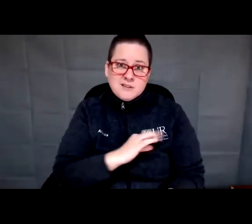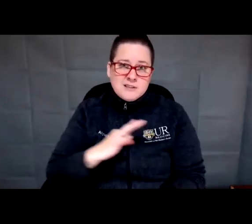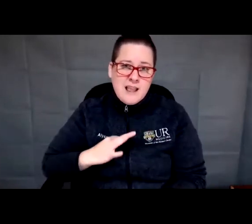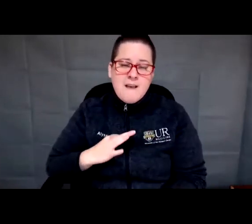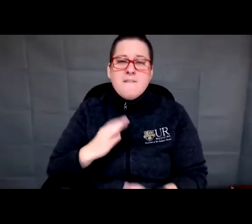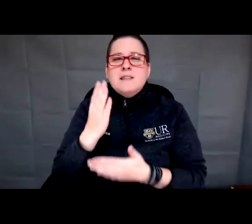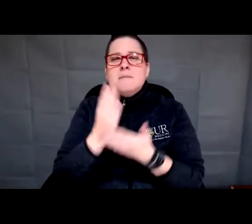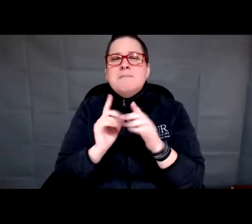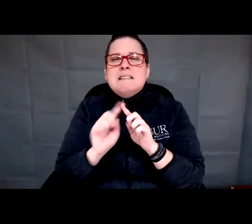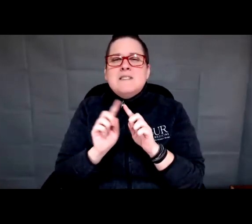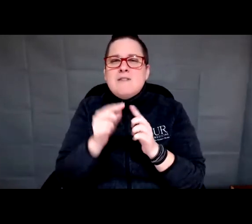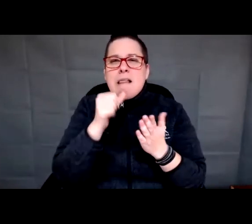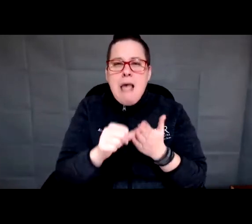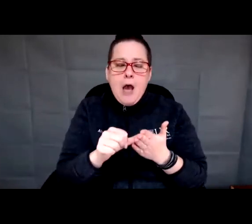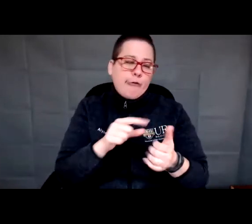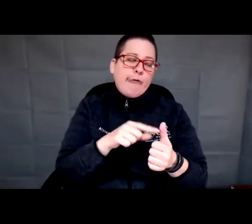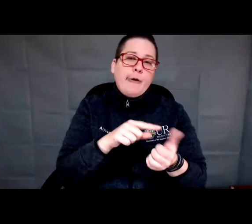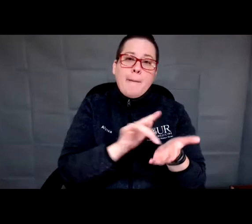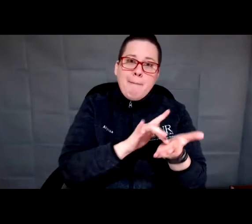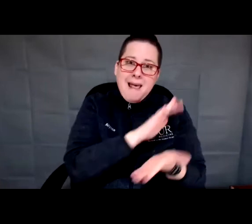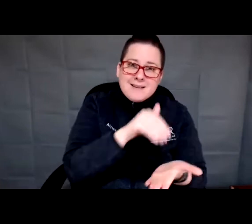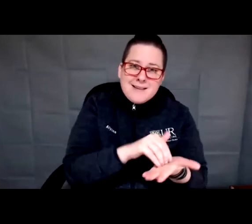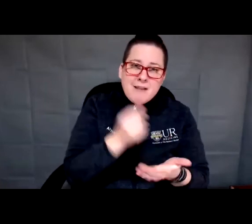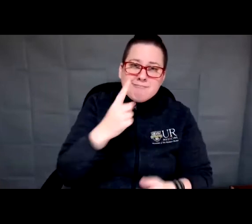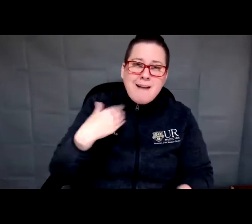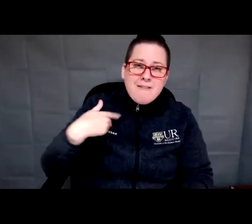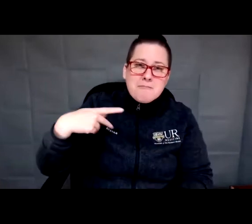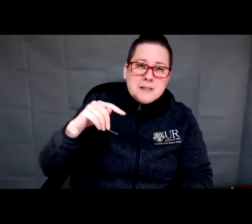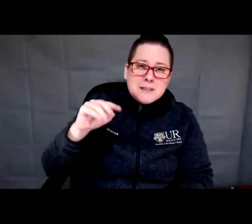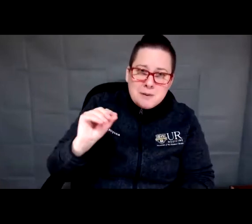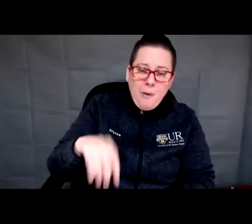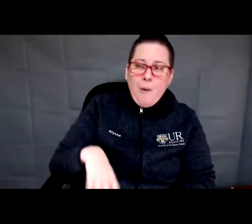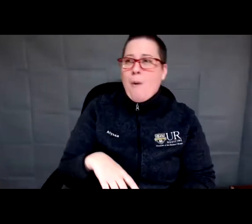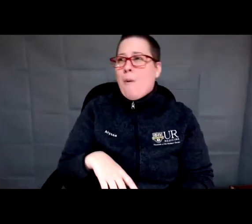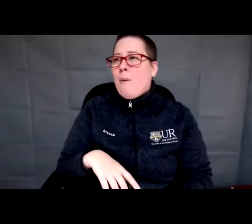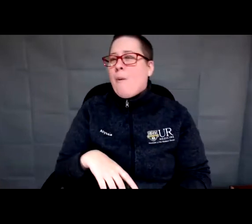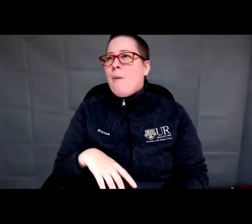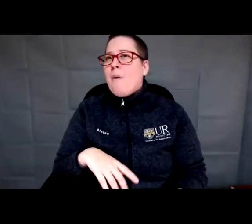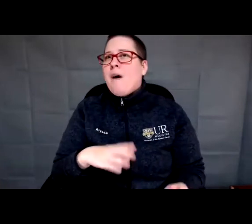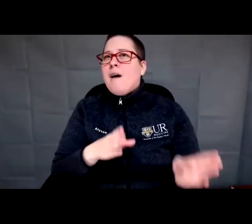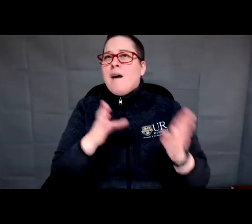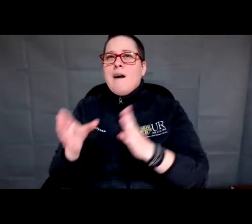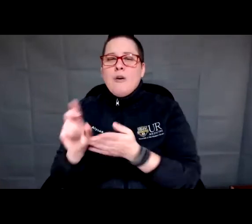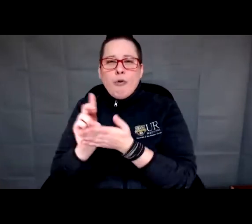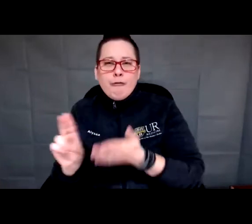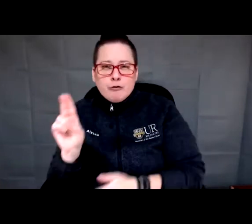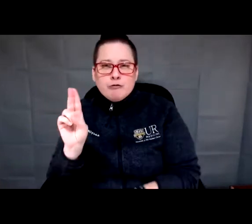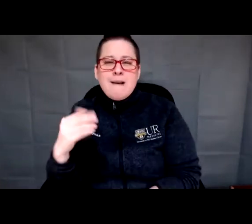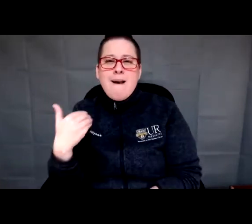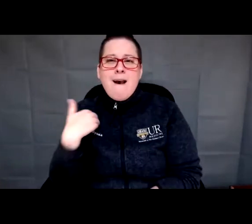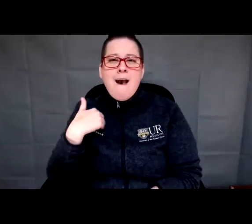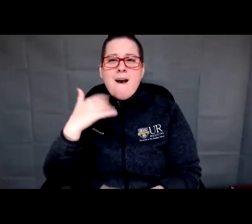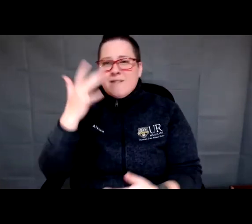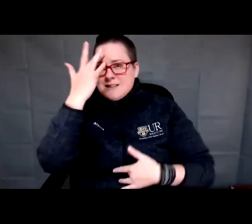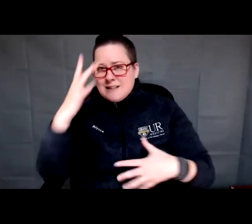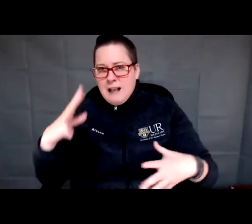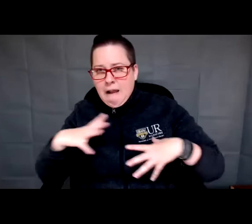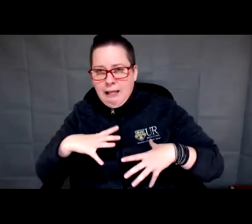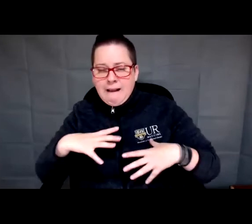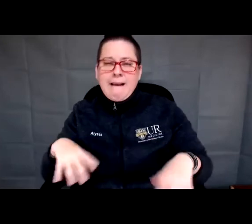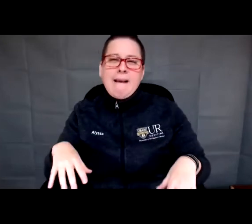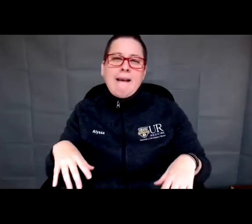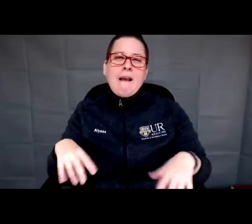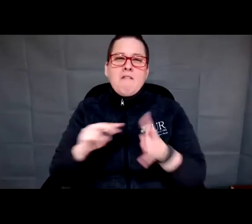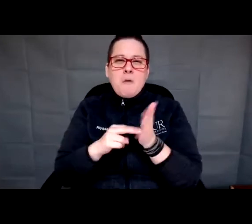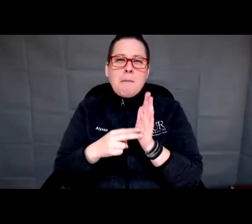different versions. The medical center has PTO, and the university has sick leave. So